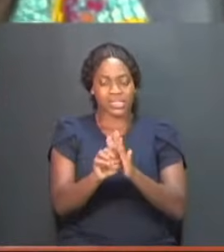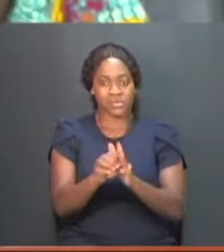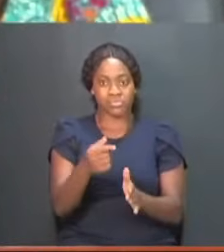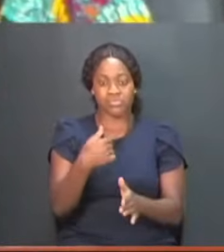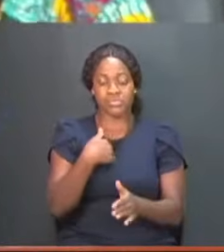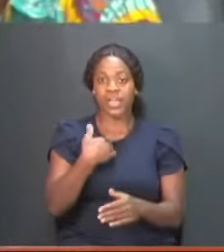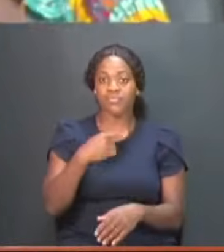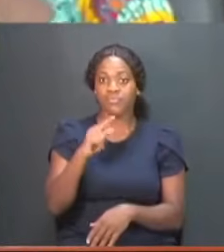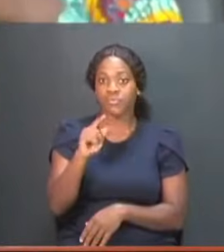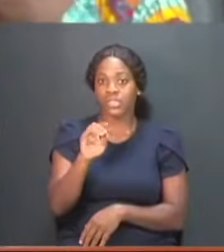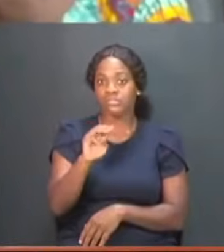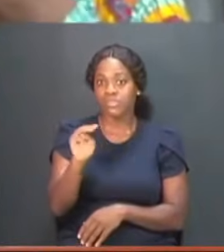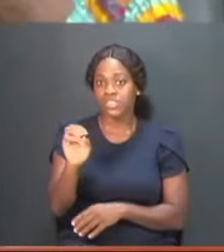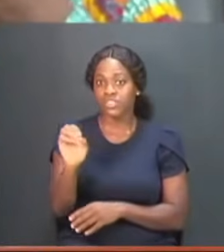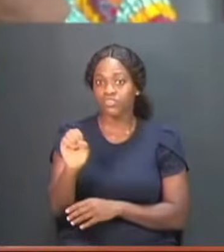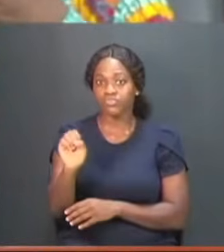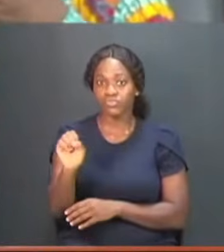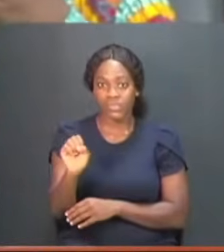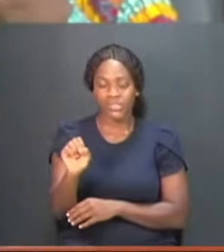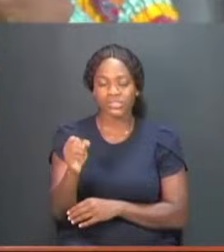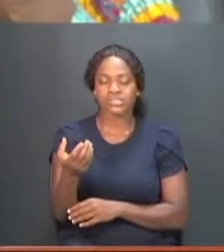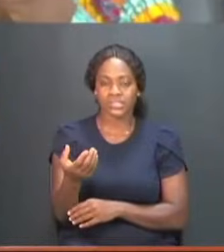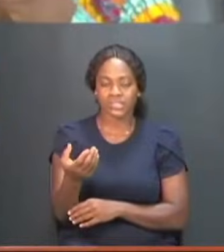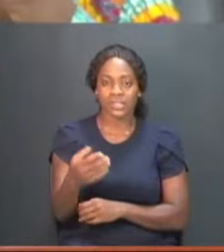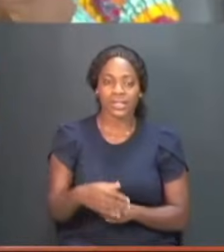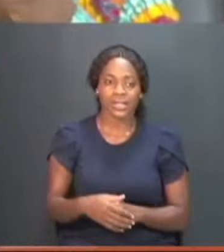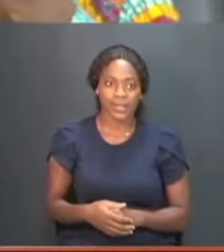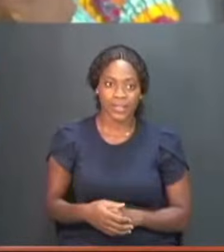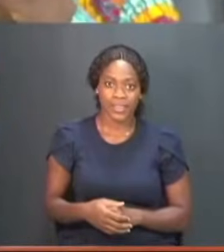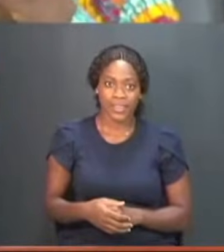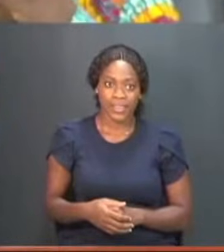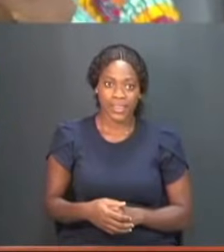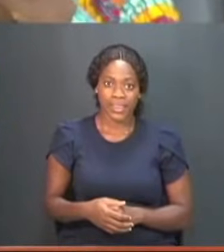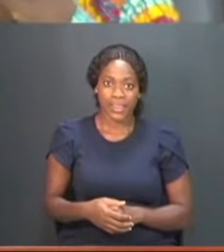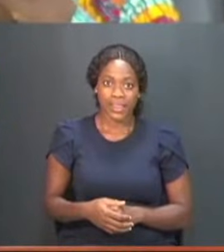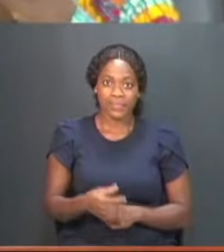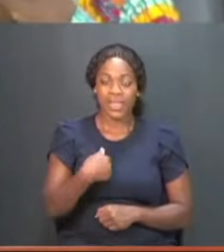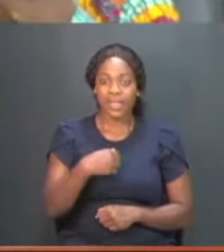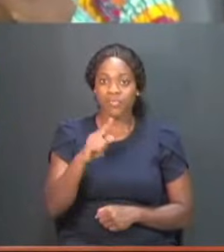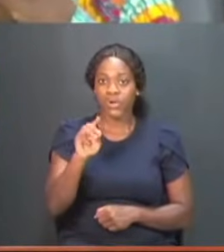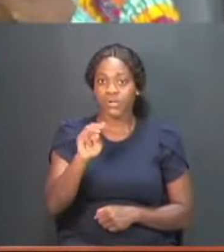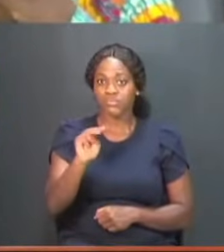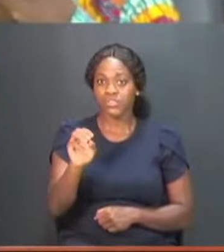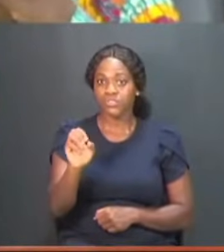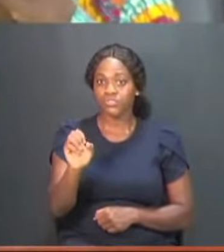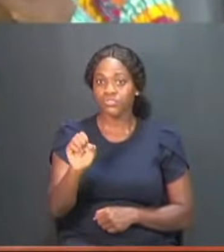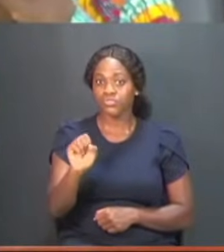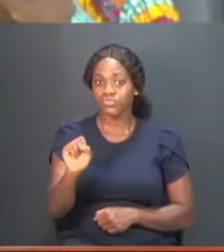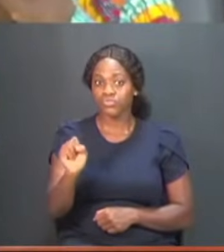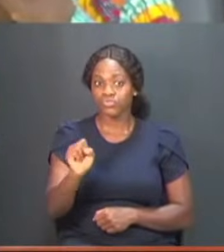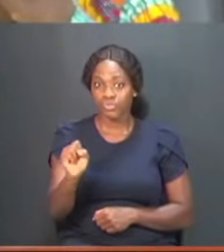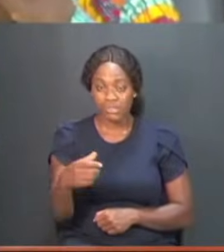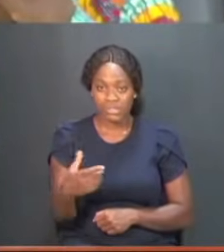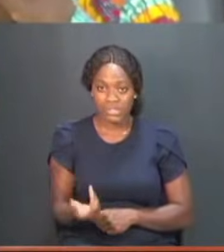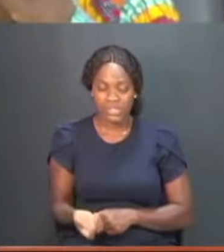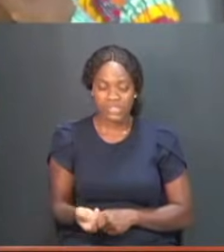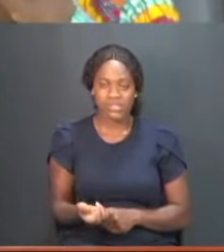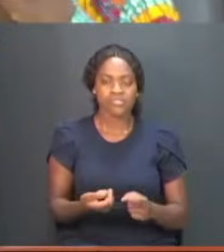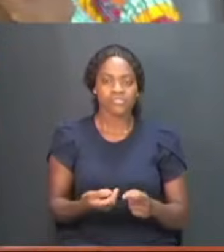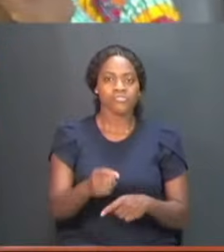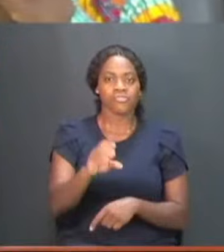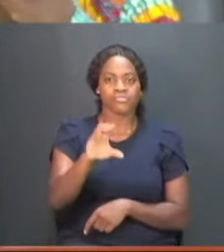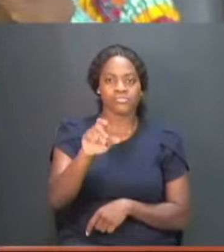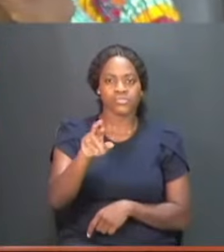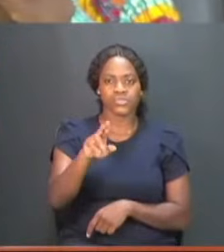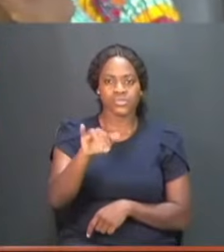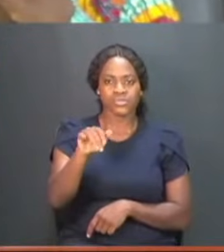million by way of stable coins. Imagine I have $1 million by way of, let's say, cryptocurrency